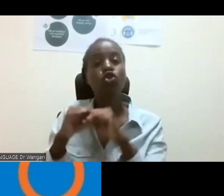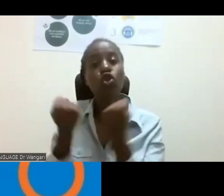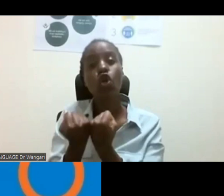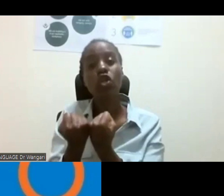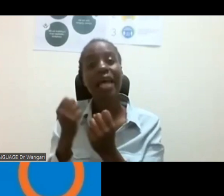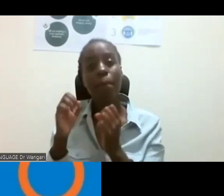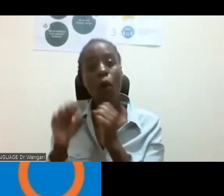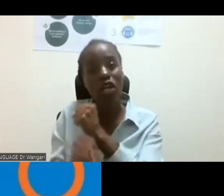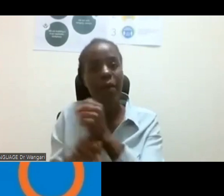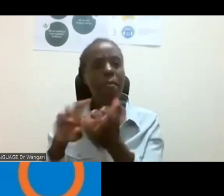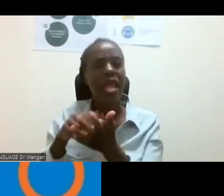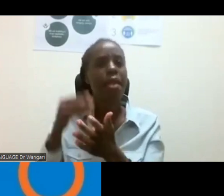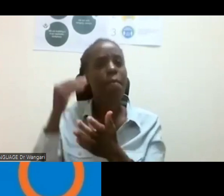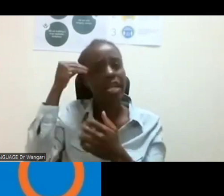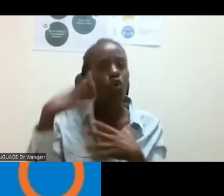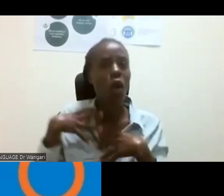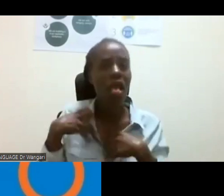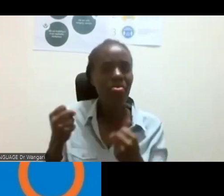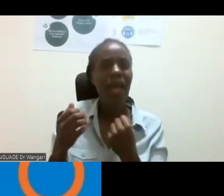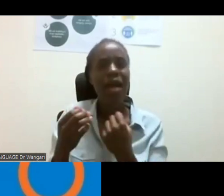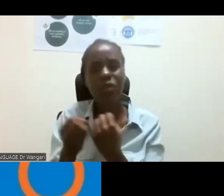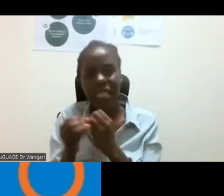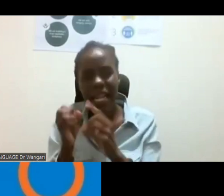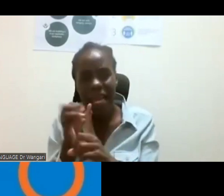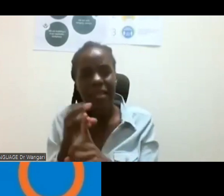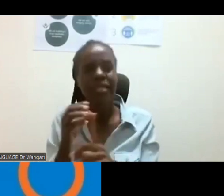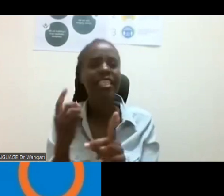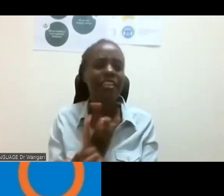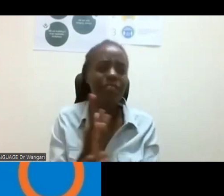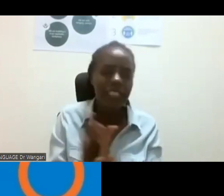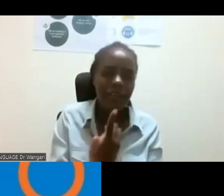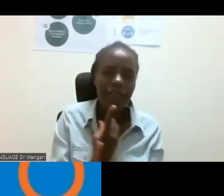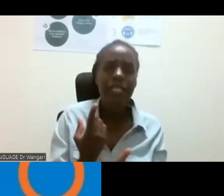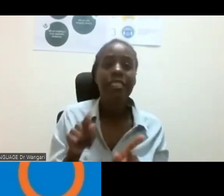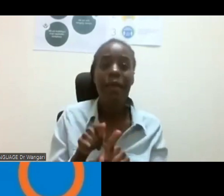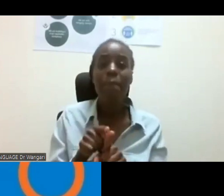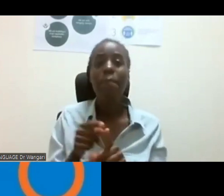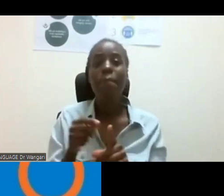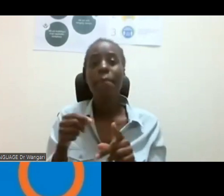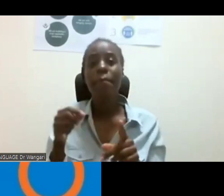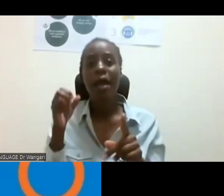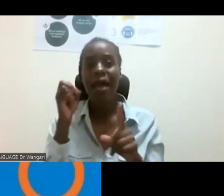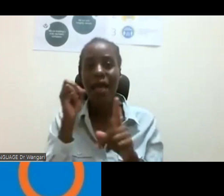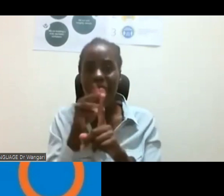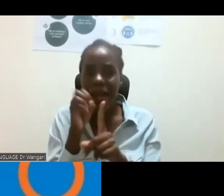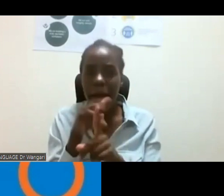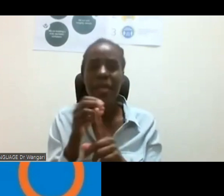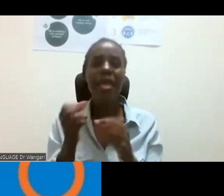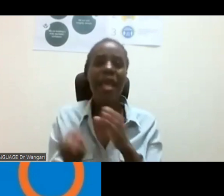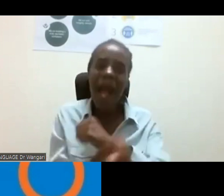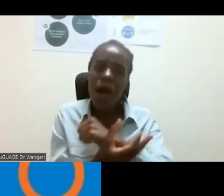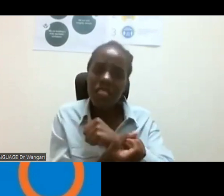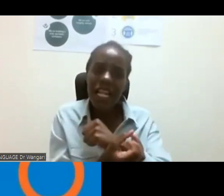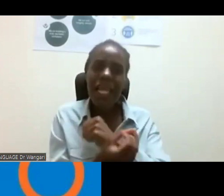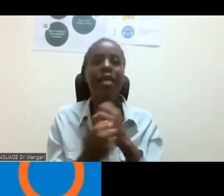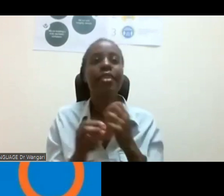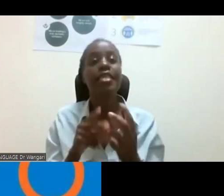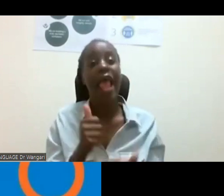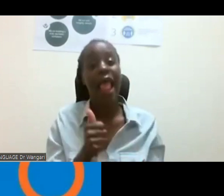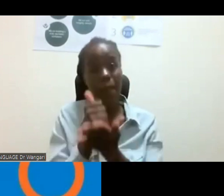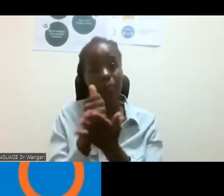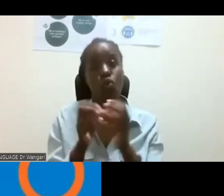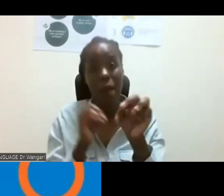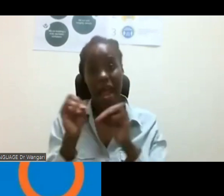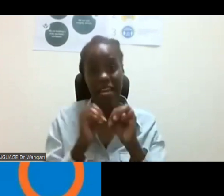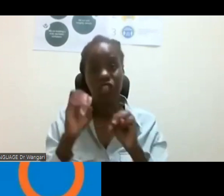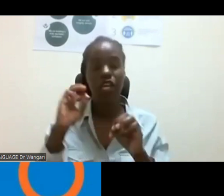the health workers also understand the psychosocial and the sexual health complications that they can help to manage as well. And